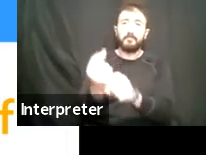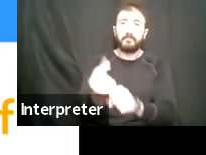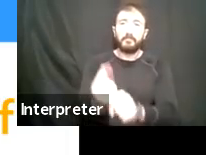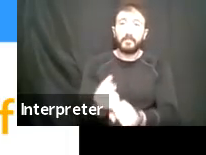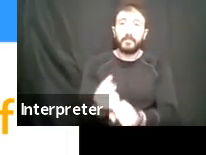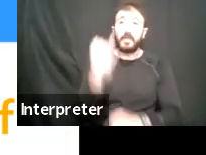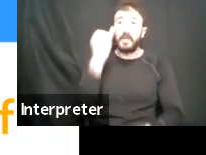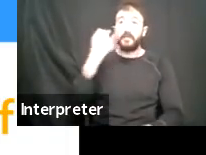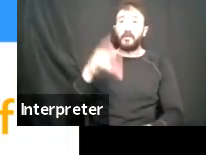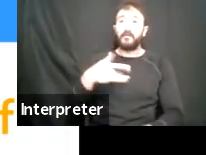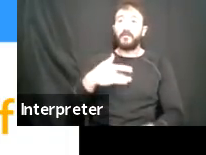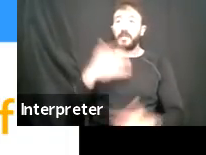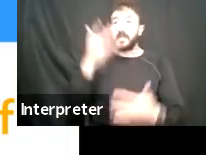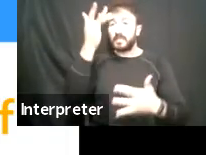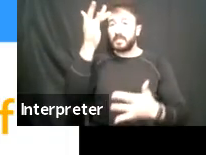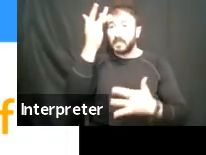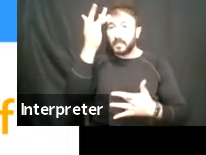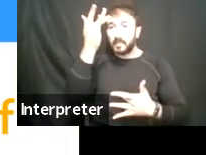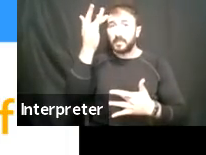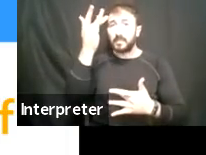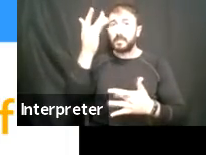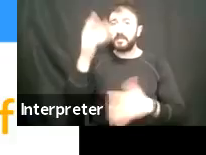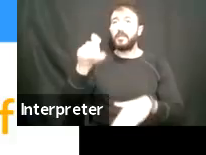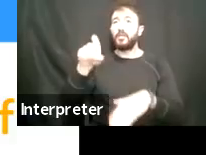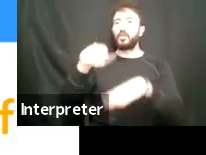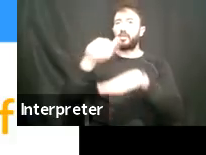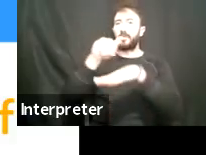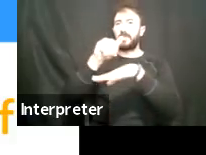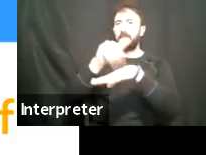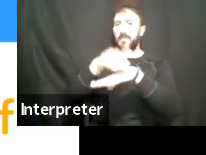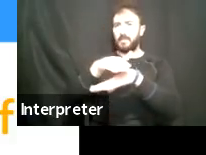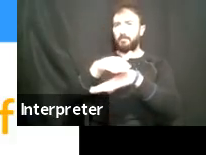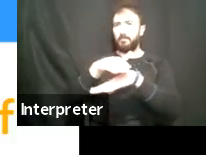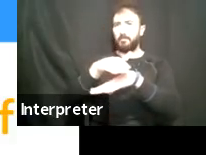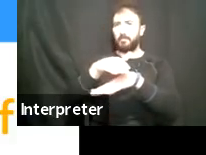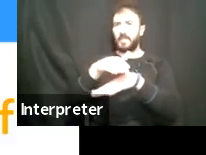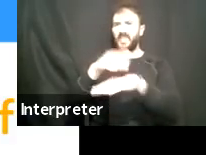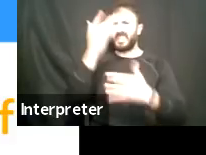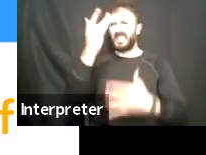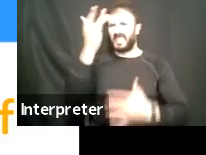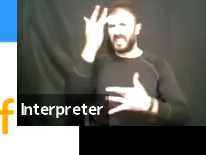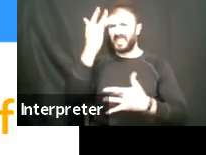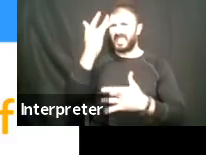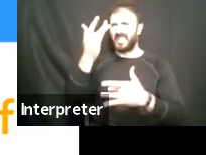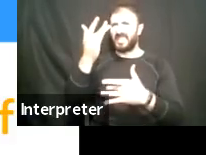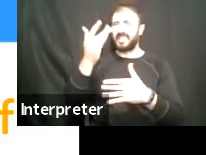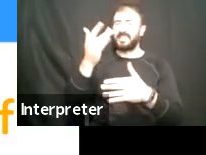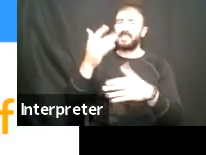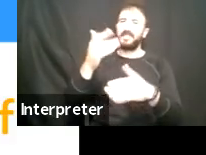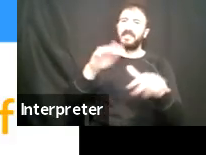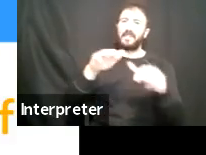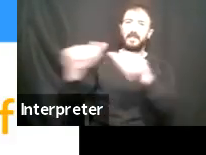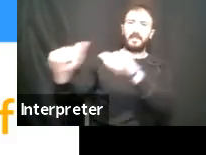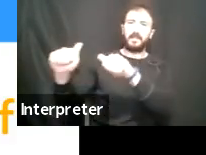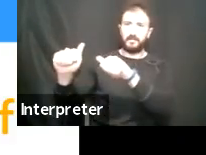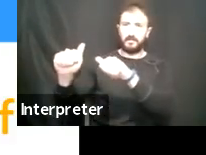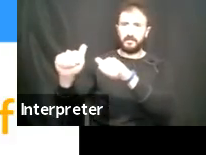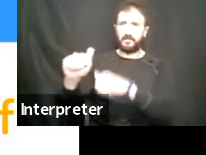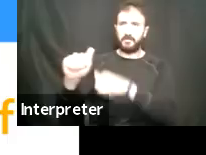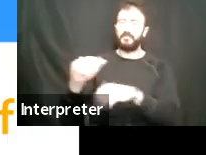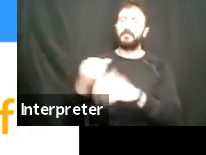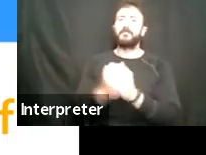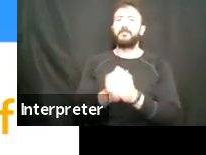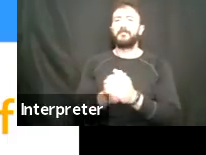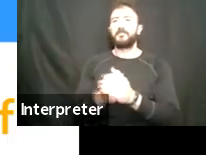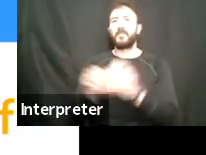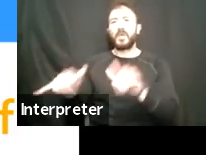work, they should be submitting and using their regular sick leave. So that would be no different in the COVID environment.